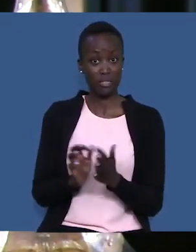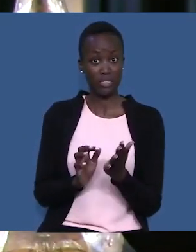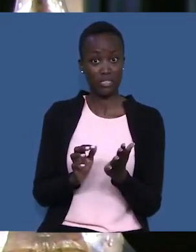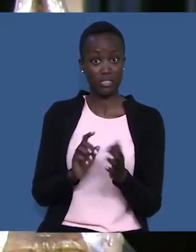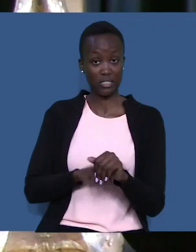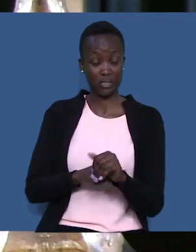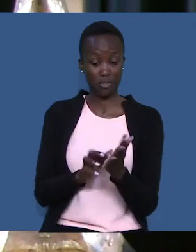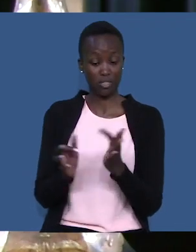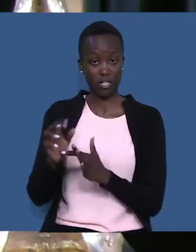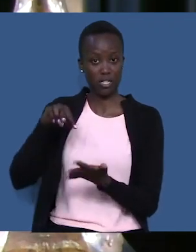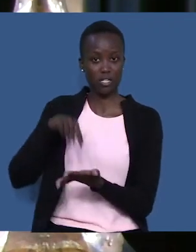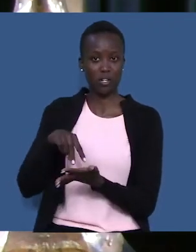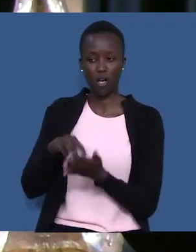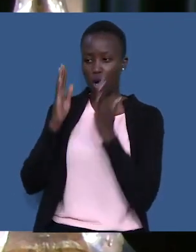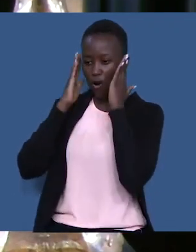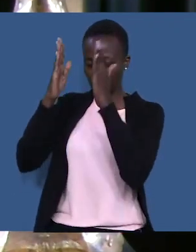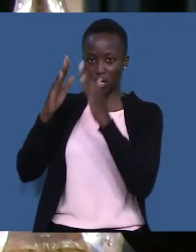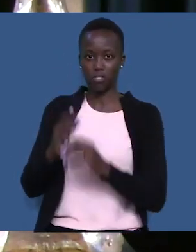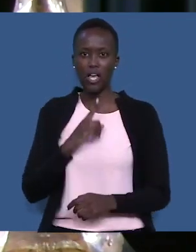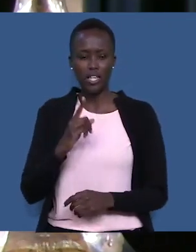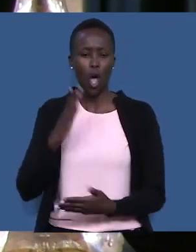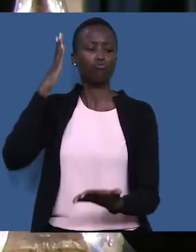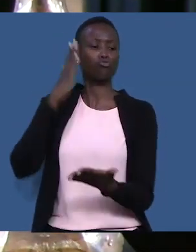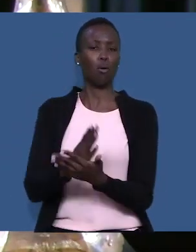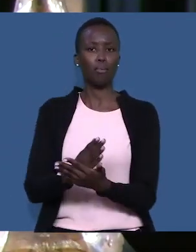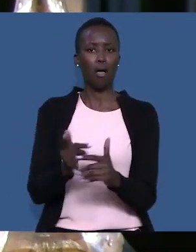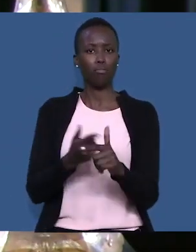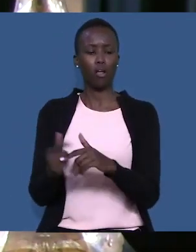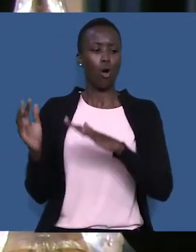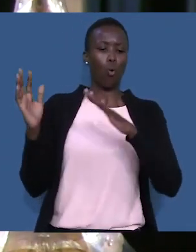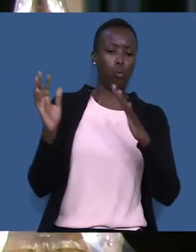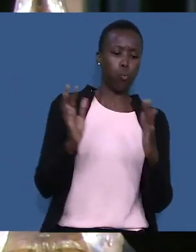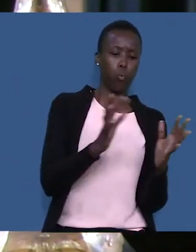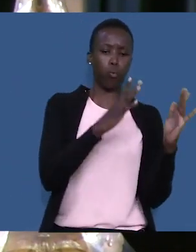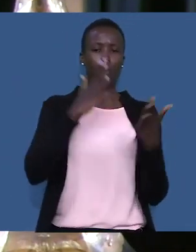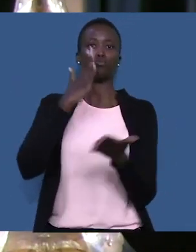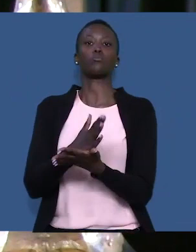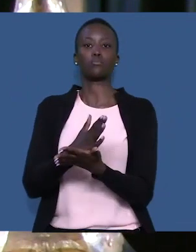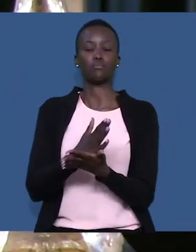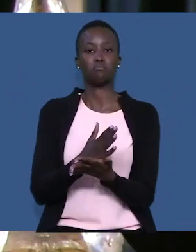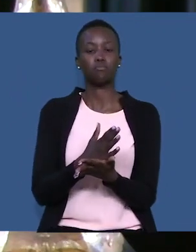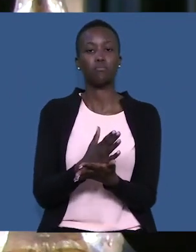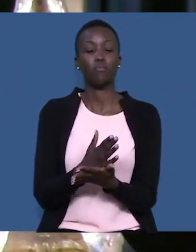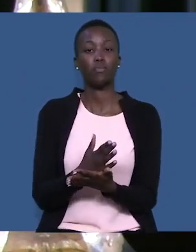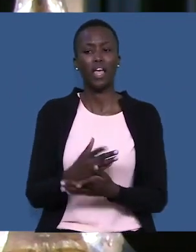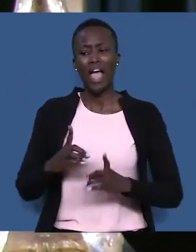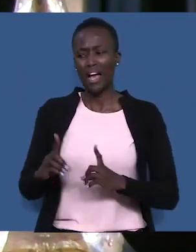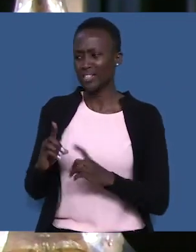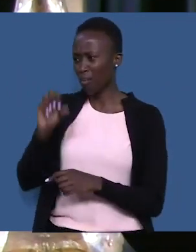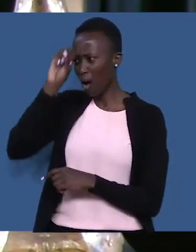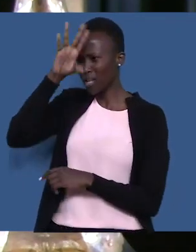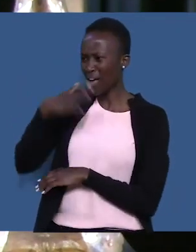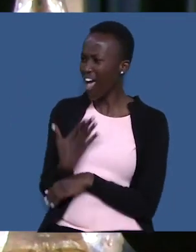his mission. The Bible says he rebuked the winds and the sea, and there was calm. And the disciples marveled and